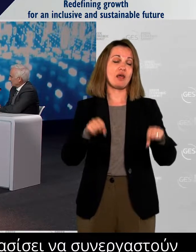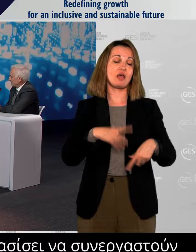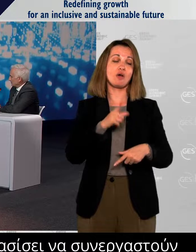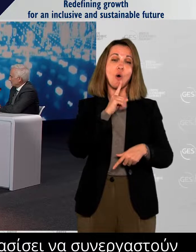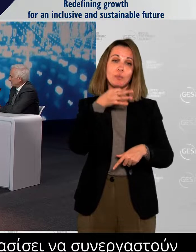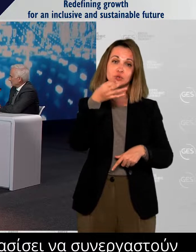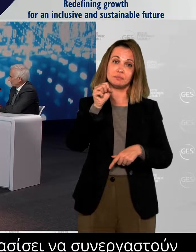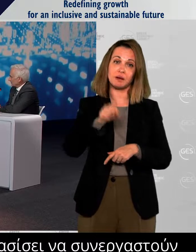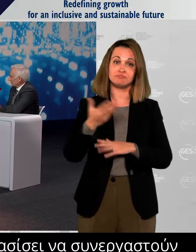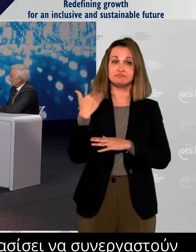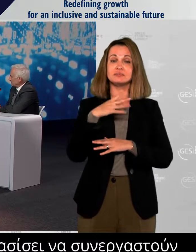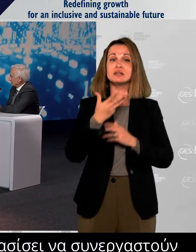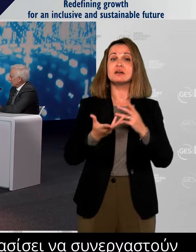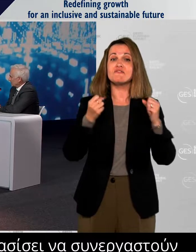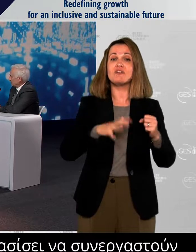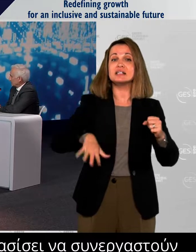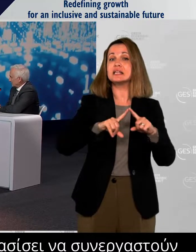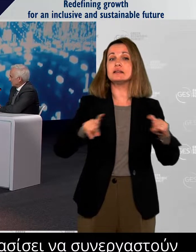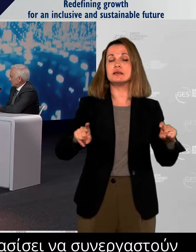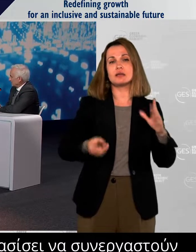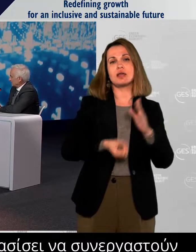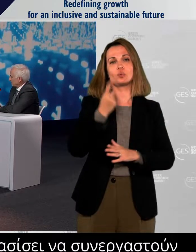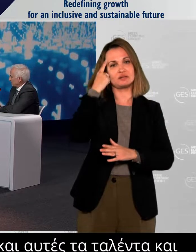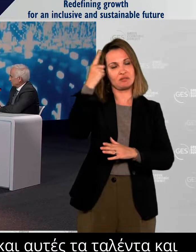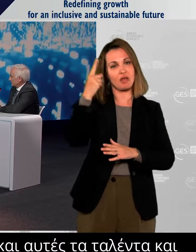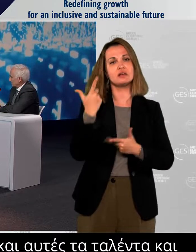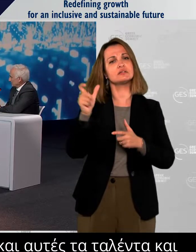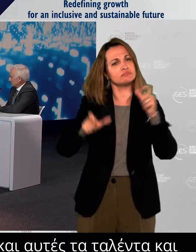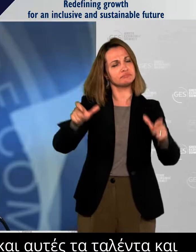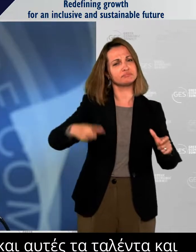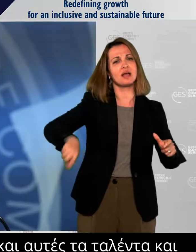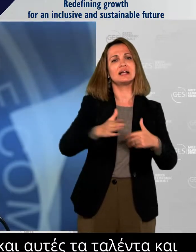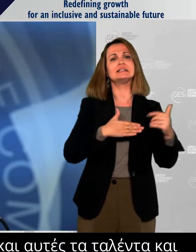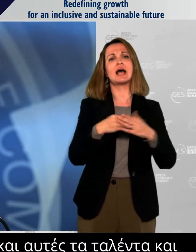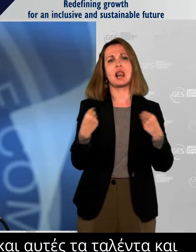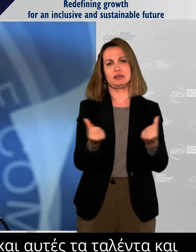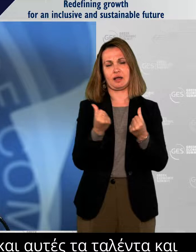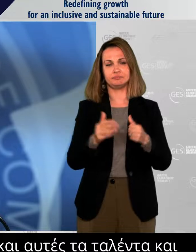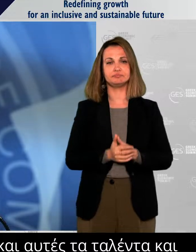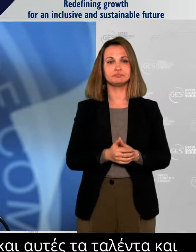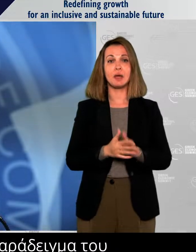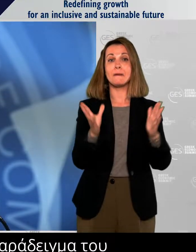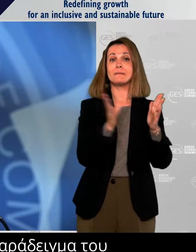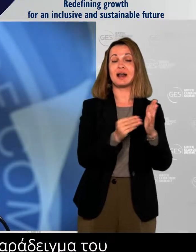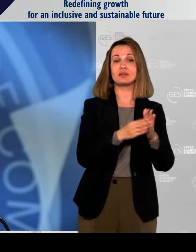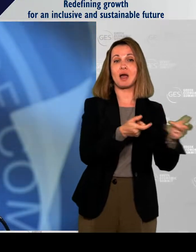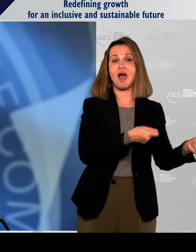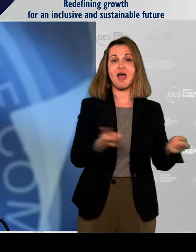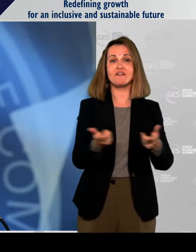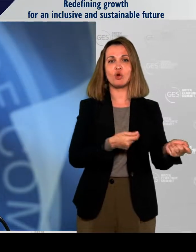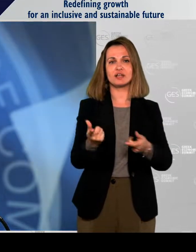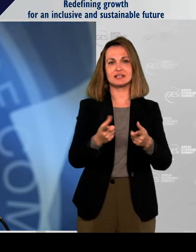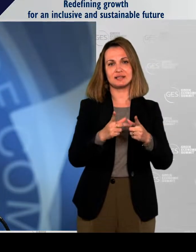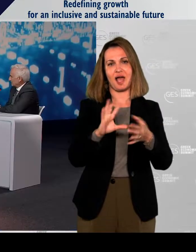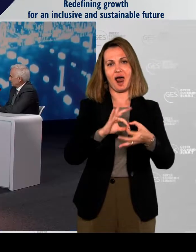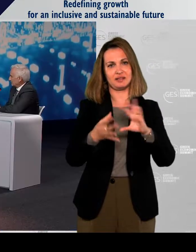of rethinking supply chain, a concrete one, rethinking the way we are partnering with everyone, and